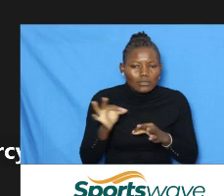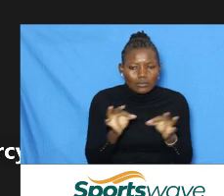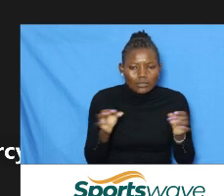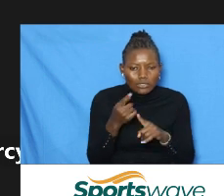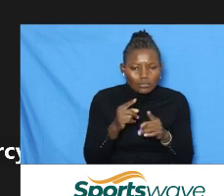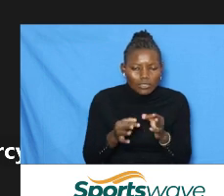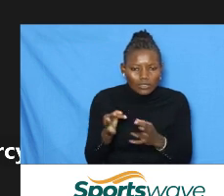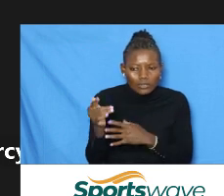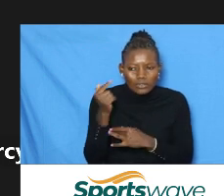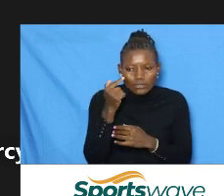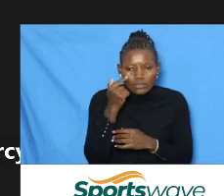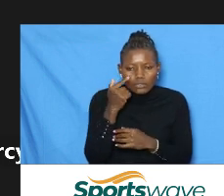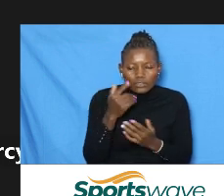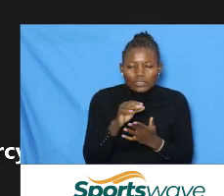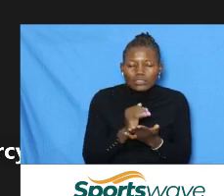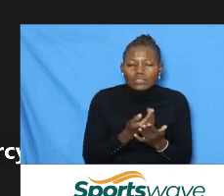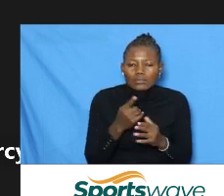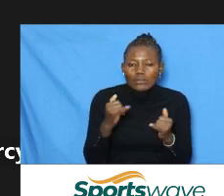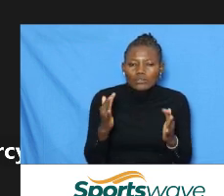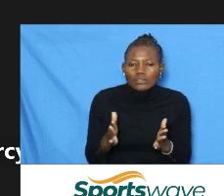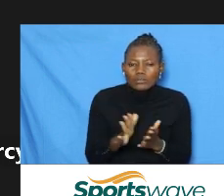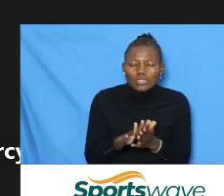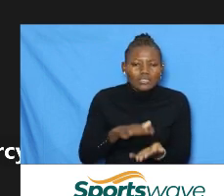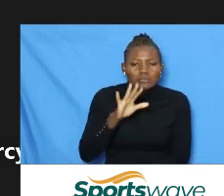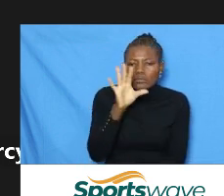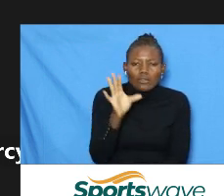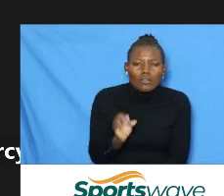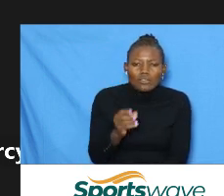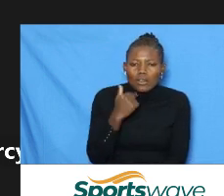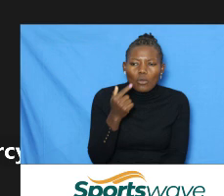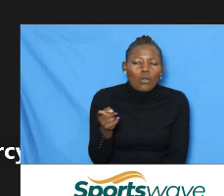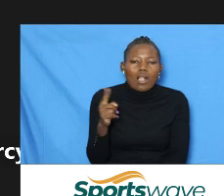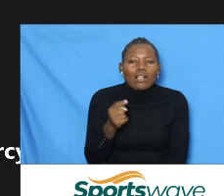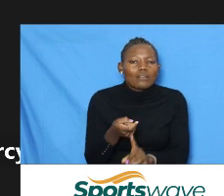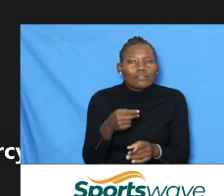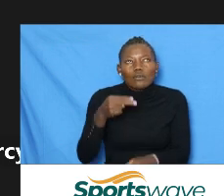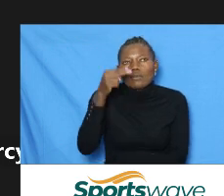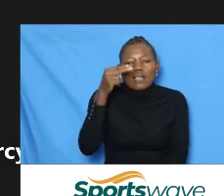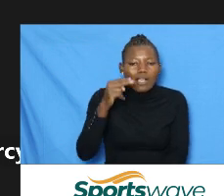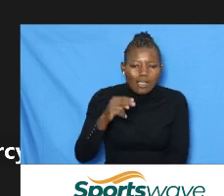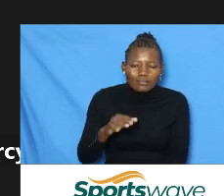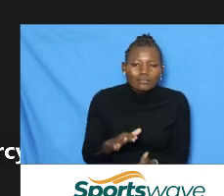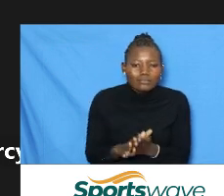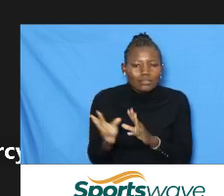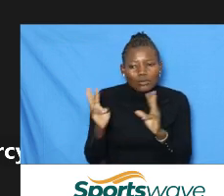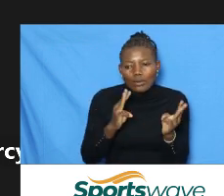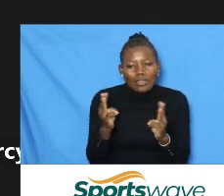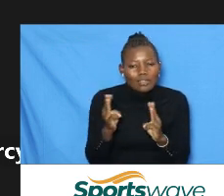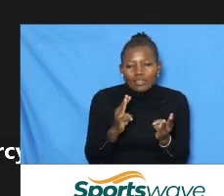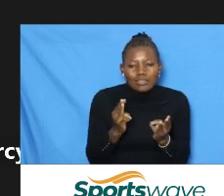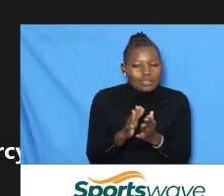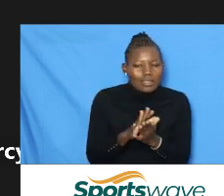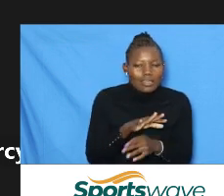if you look at some of the athletes, more so the Africans who are coming from the high altitude areas,